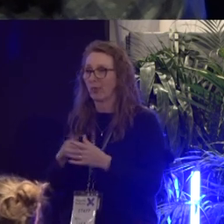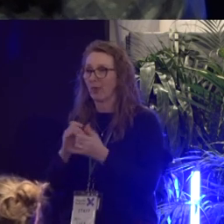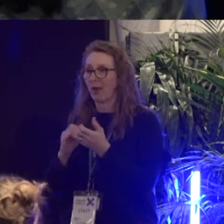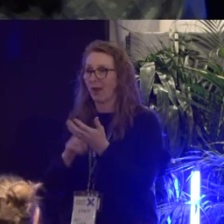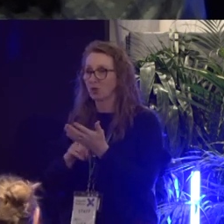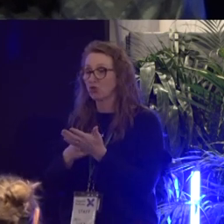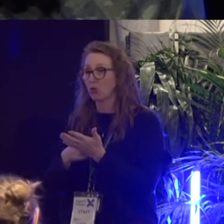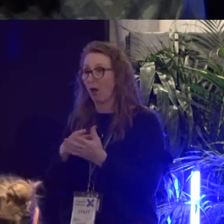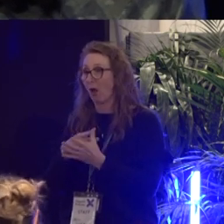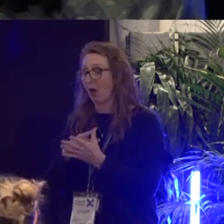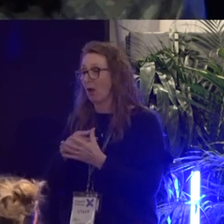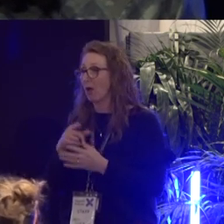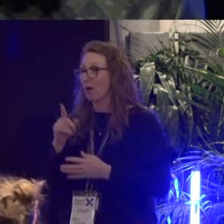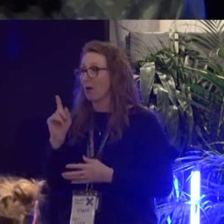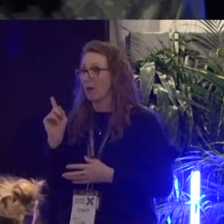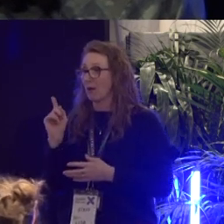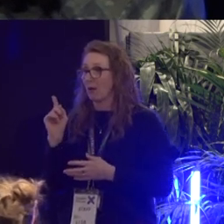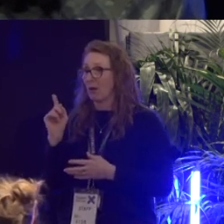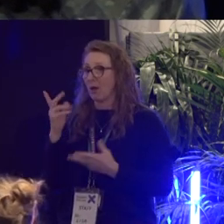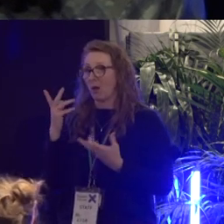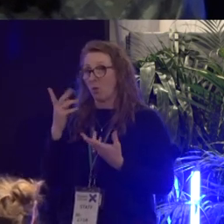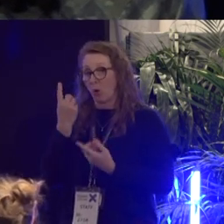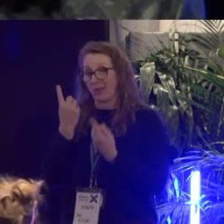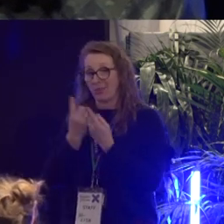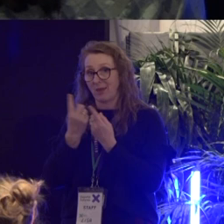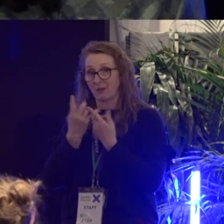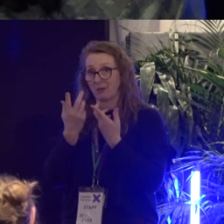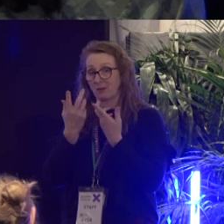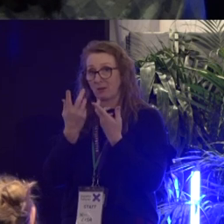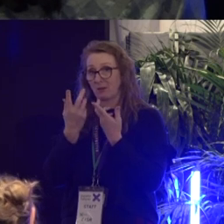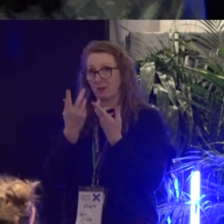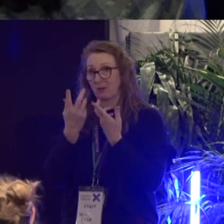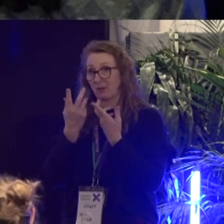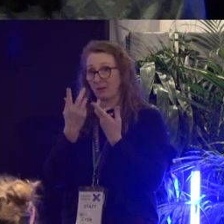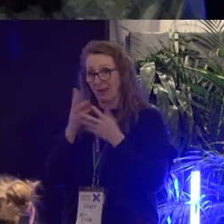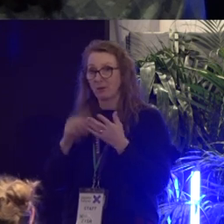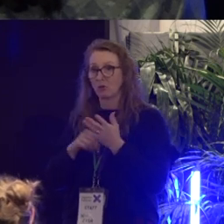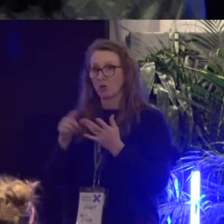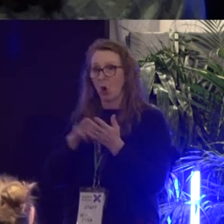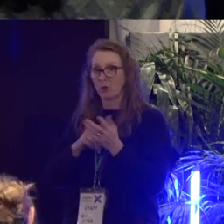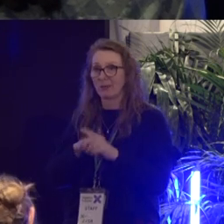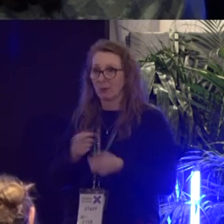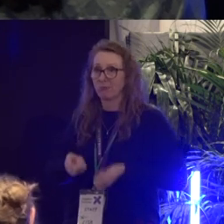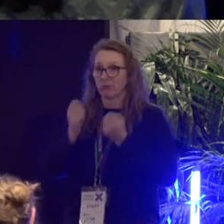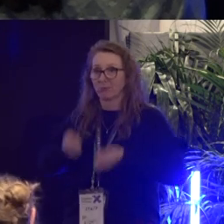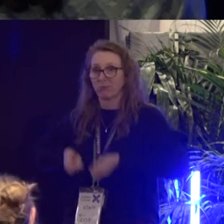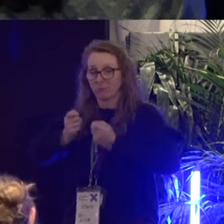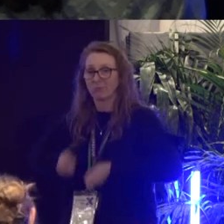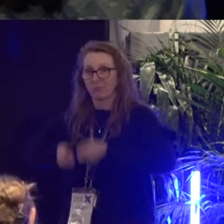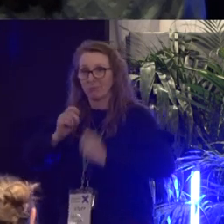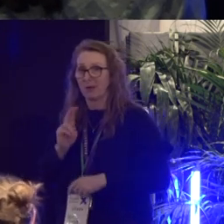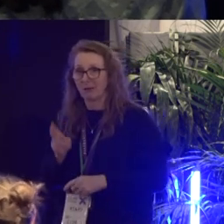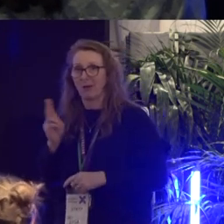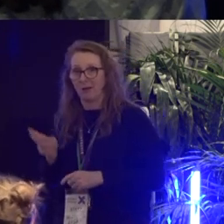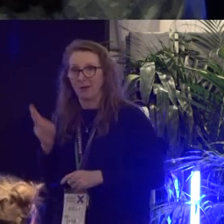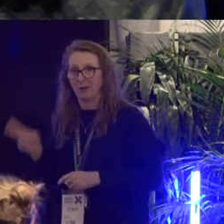Kony this year, and one of the things that Tassos from Kony kept bringing up is that if you go,